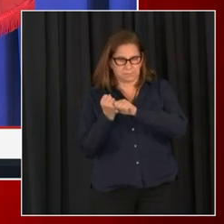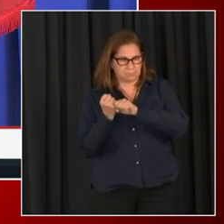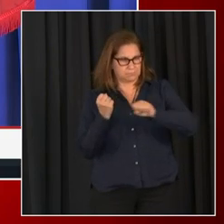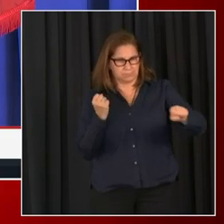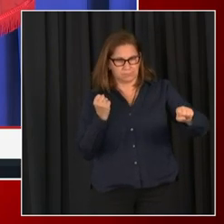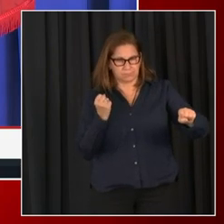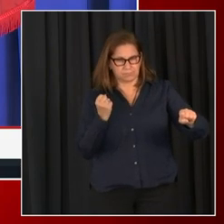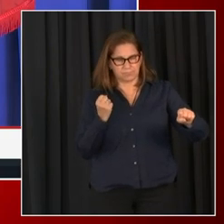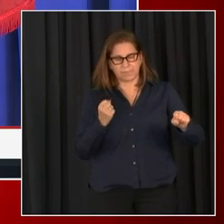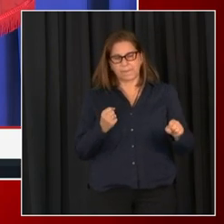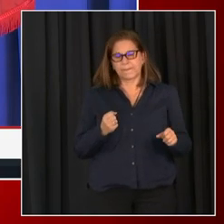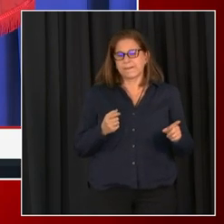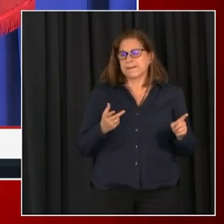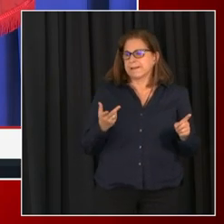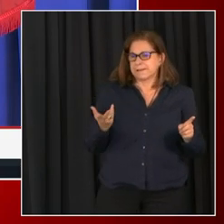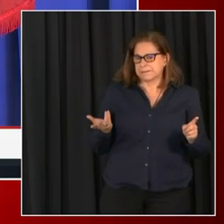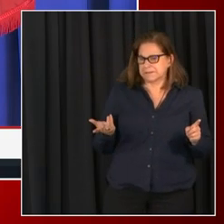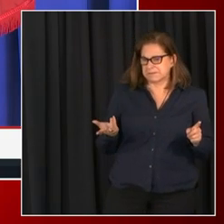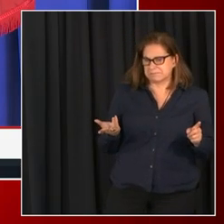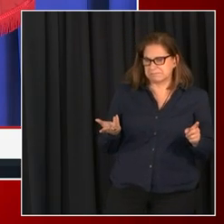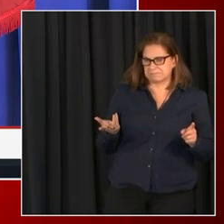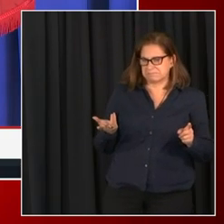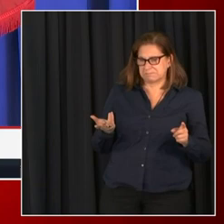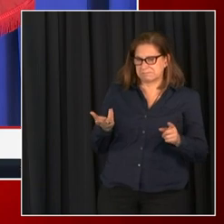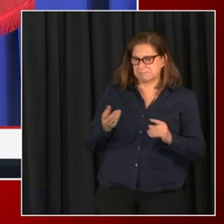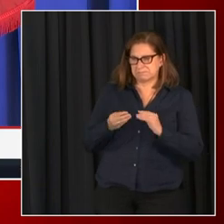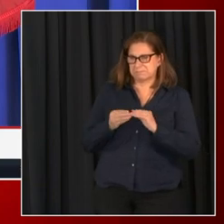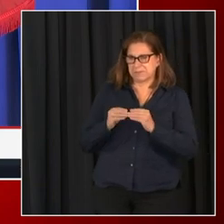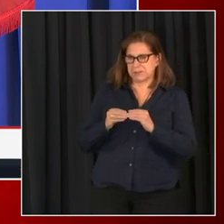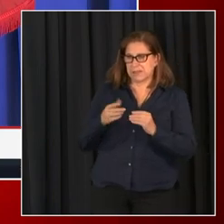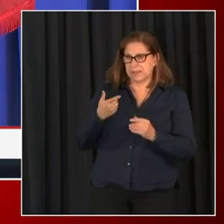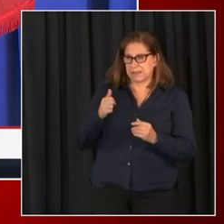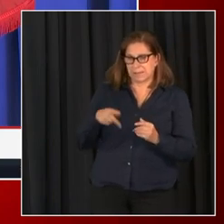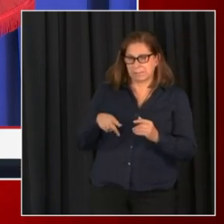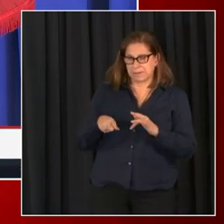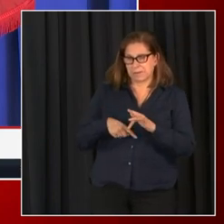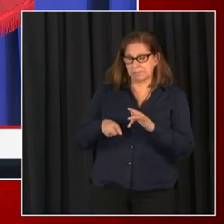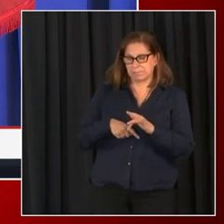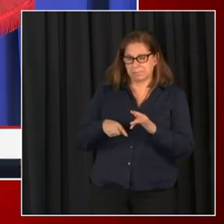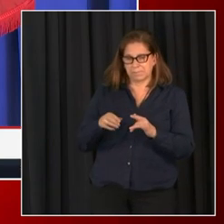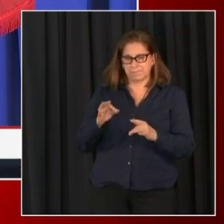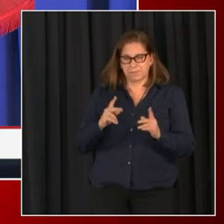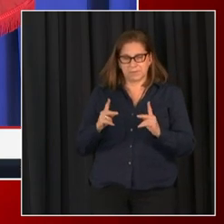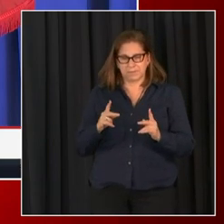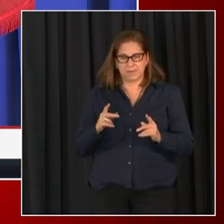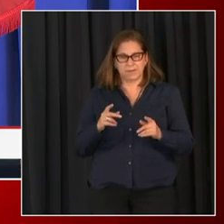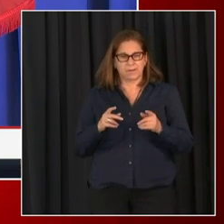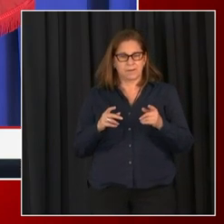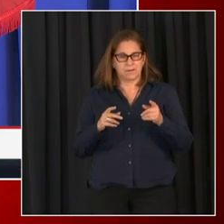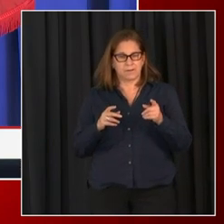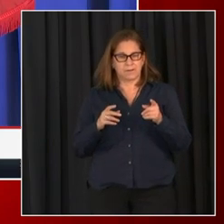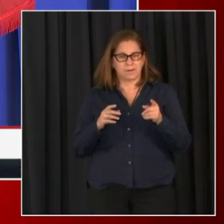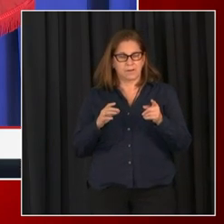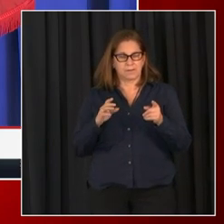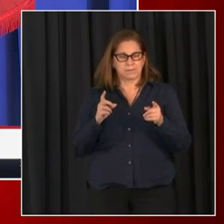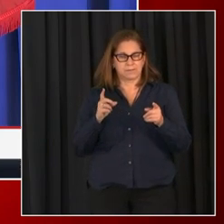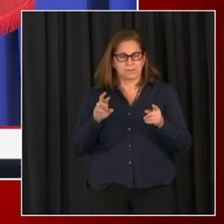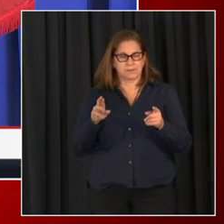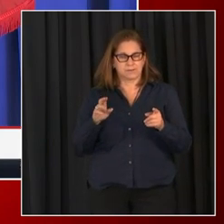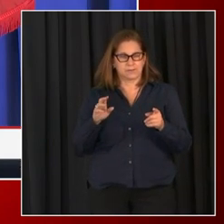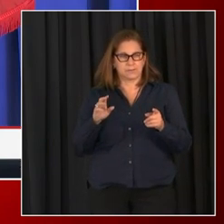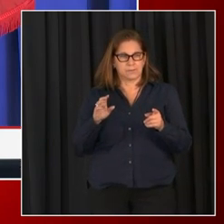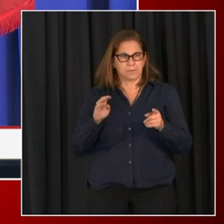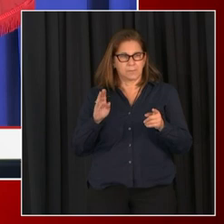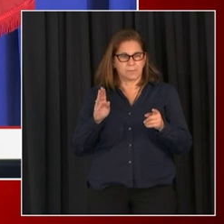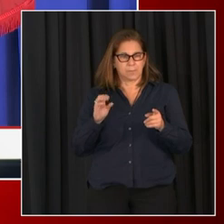to you with that question. Council members have written you letters about this, and Dr. Morris actually testified or